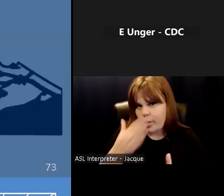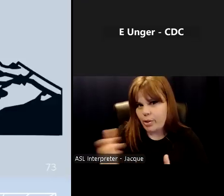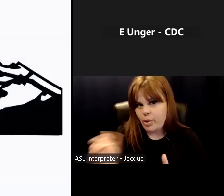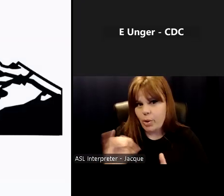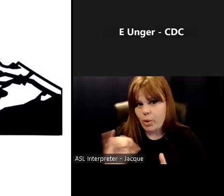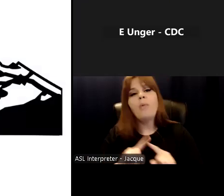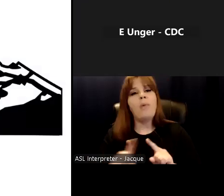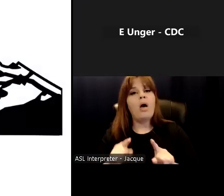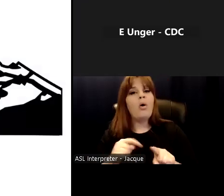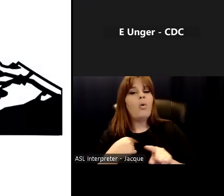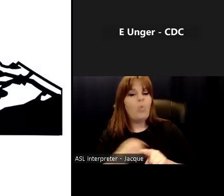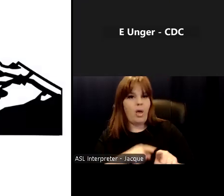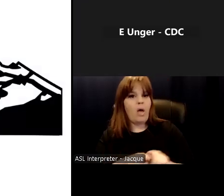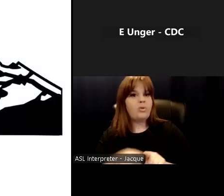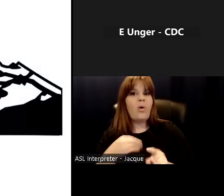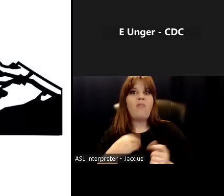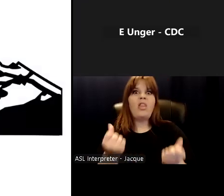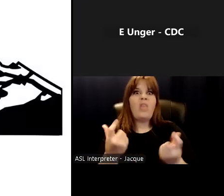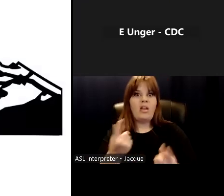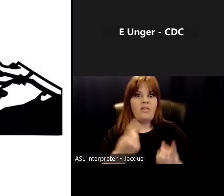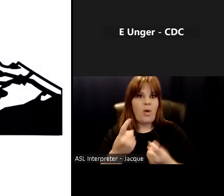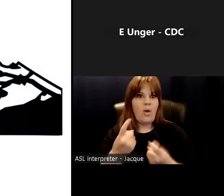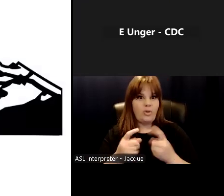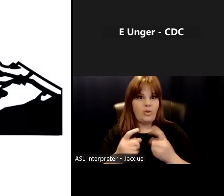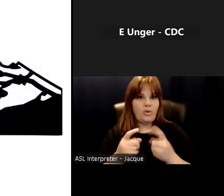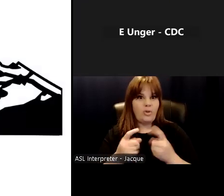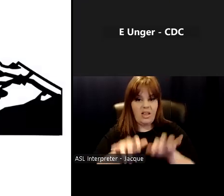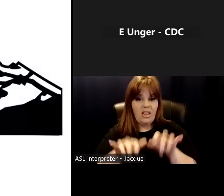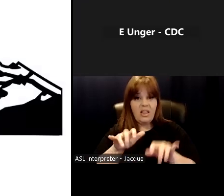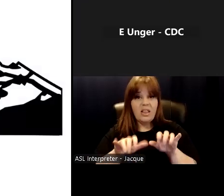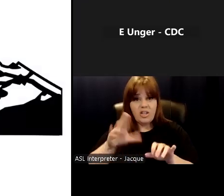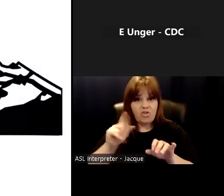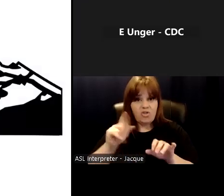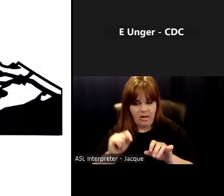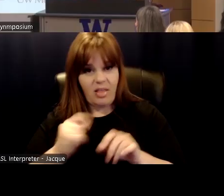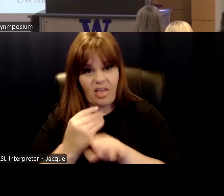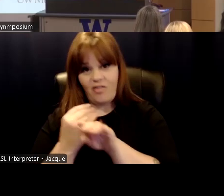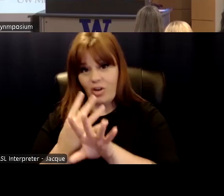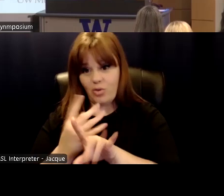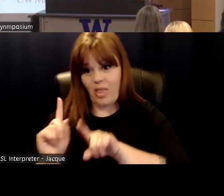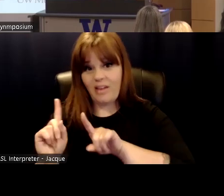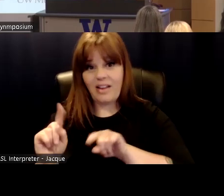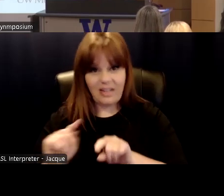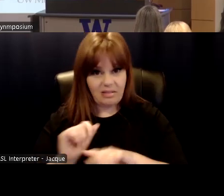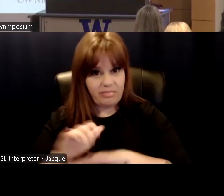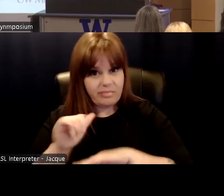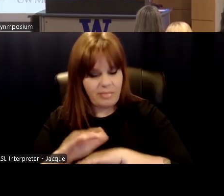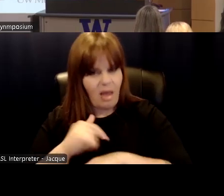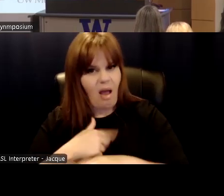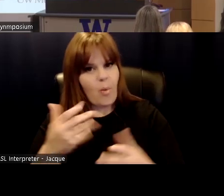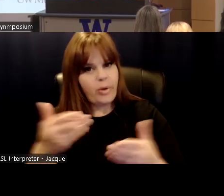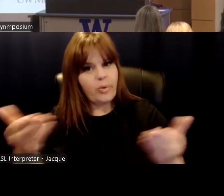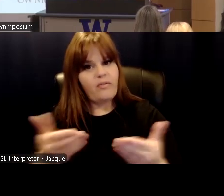do have a lot of questions in the chat that our virtual attendees are sending over, and I would like to invite